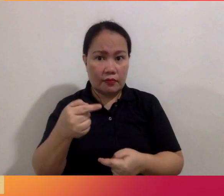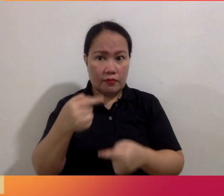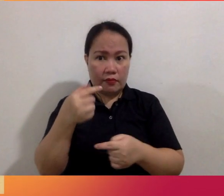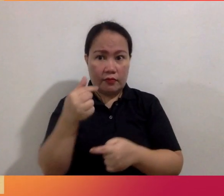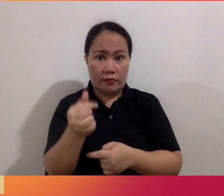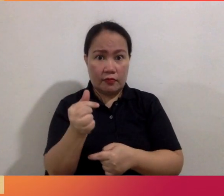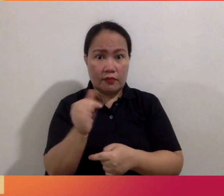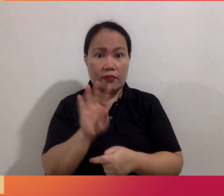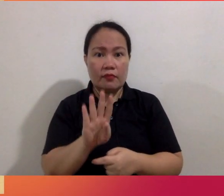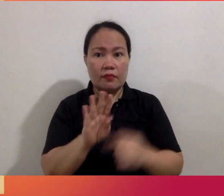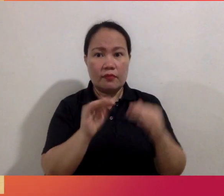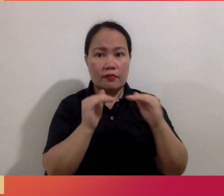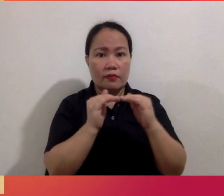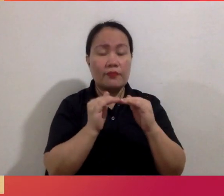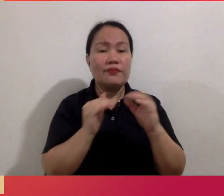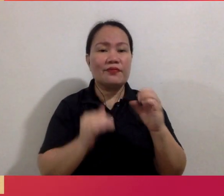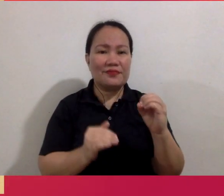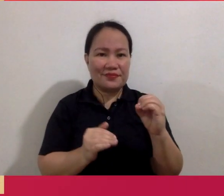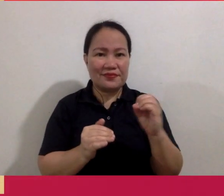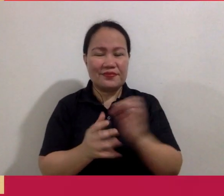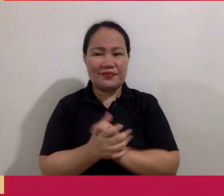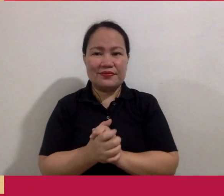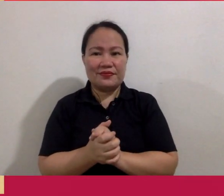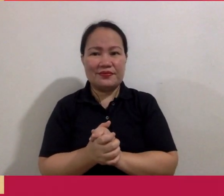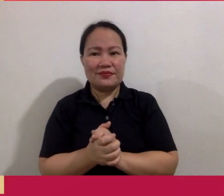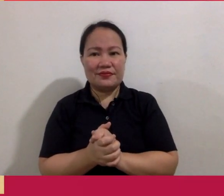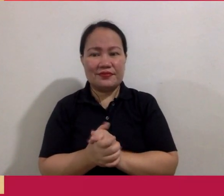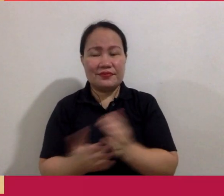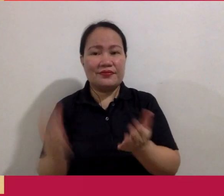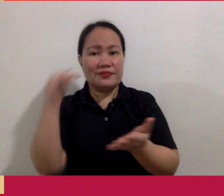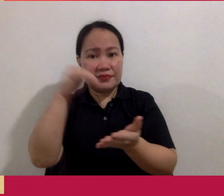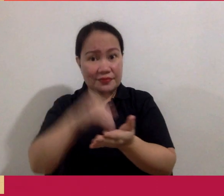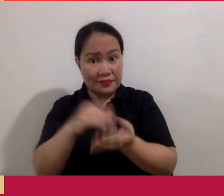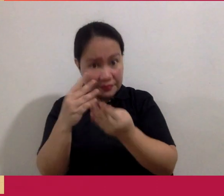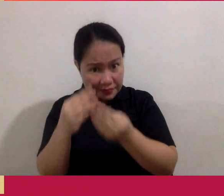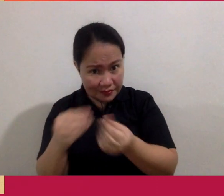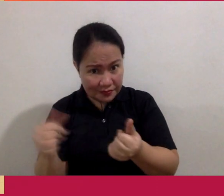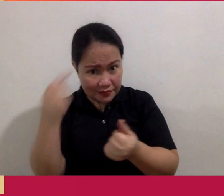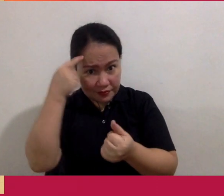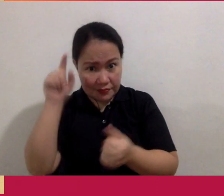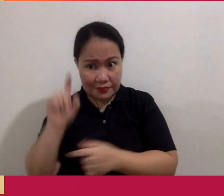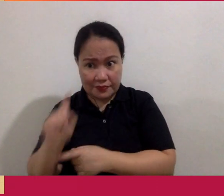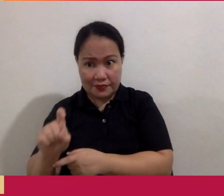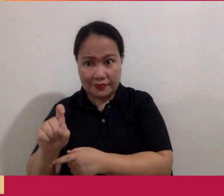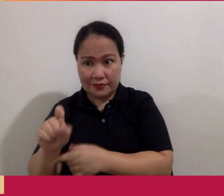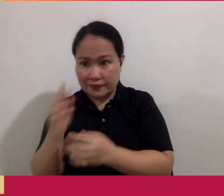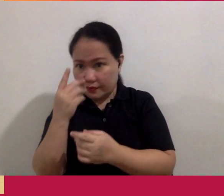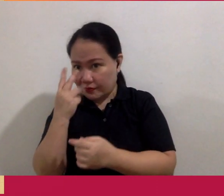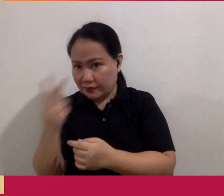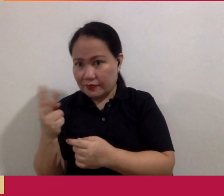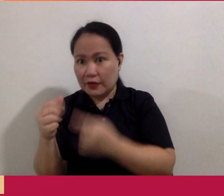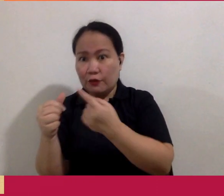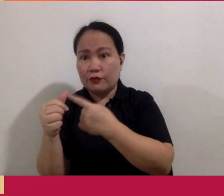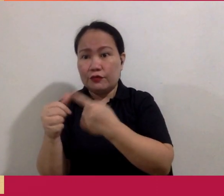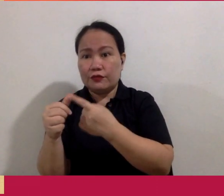2x minus 2 times x plus 4 is equal to 0. So, again, solve for x.